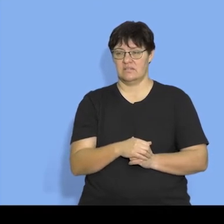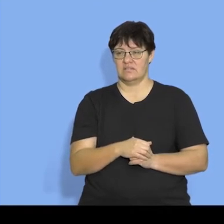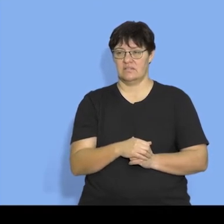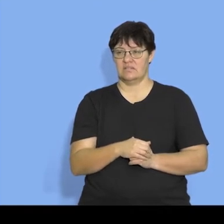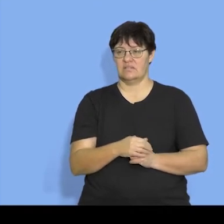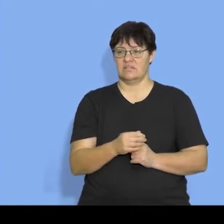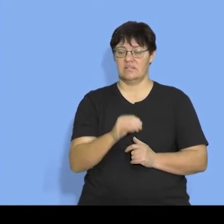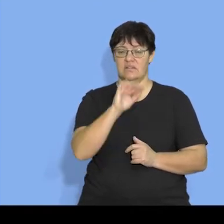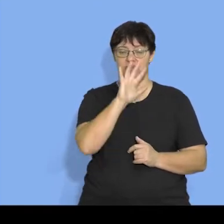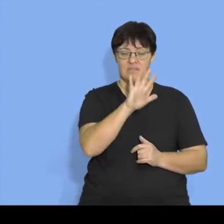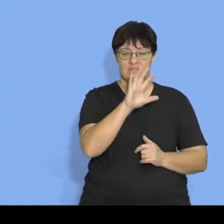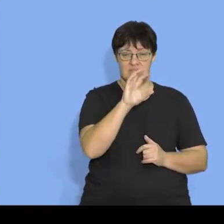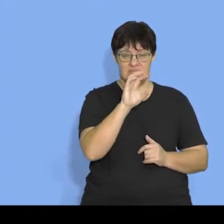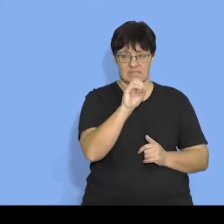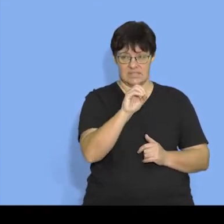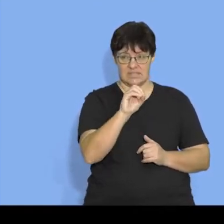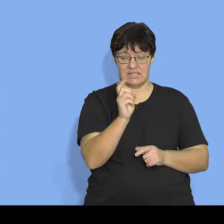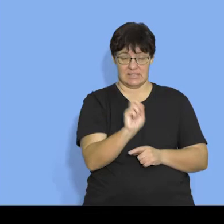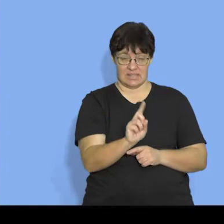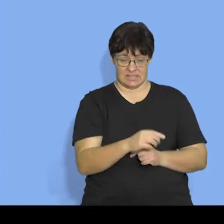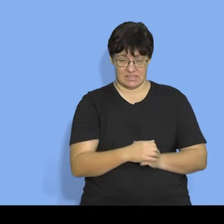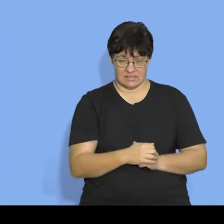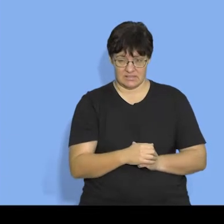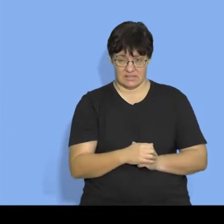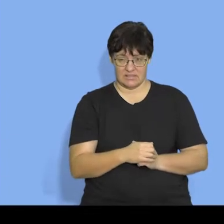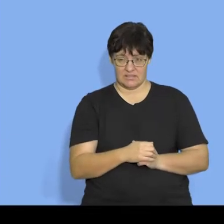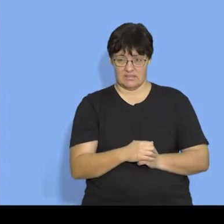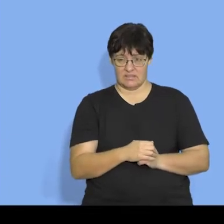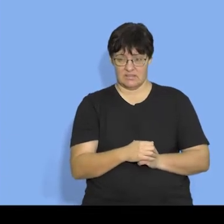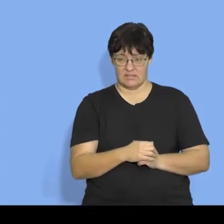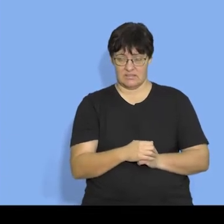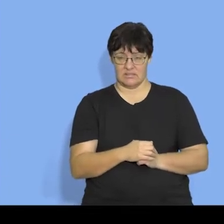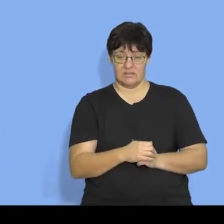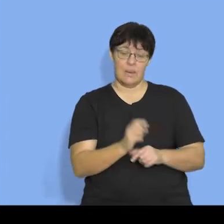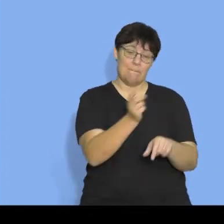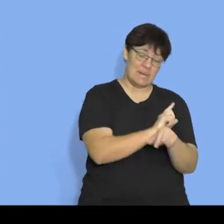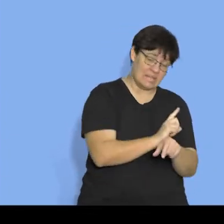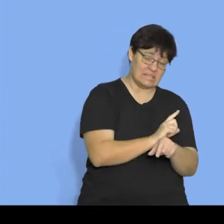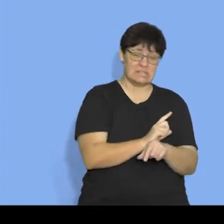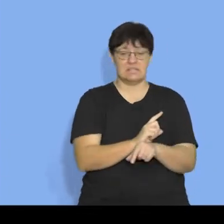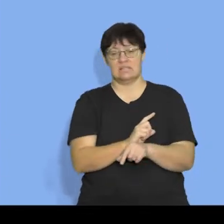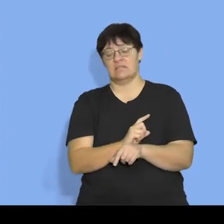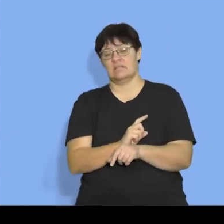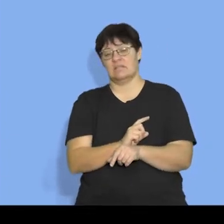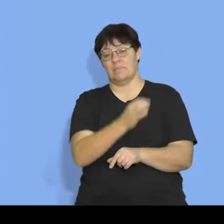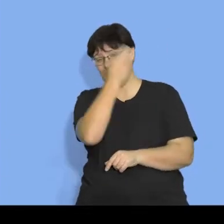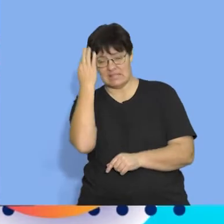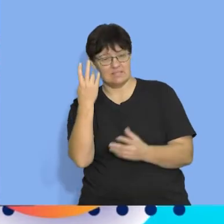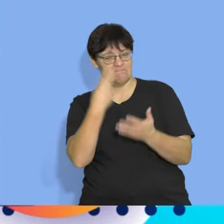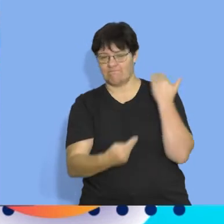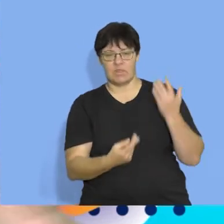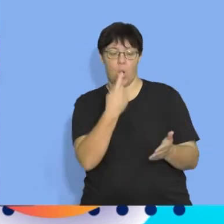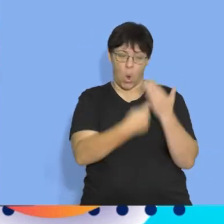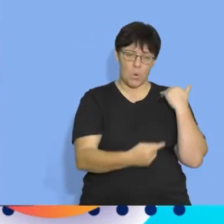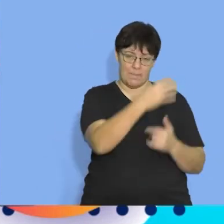okay, and 50 seconds. Now, the first thing is I can't work with minutes and seconds. I need it to only be minutes, or I